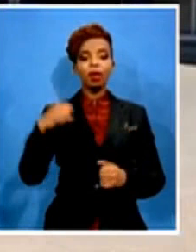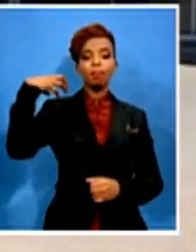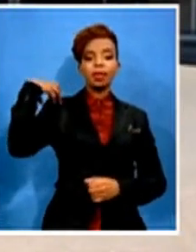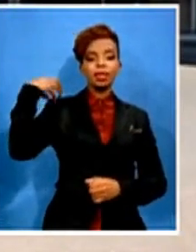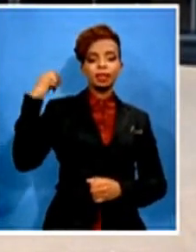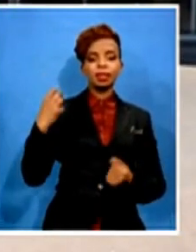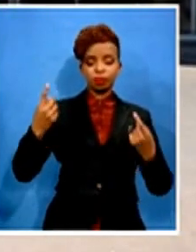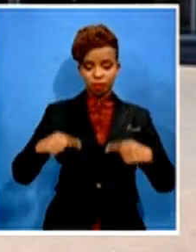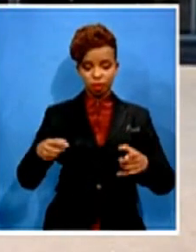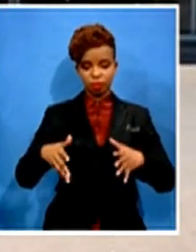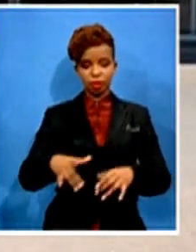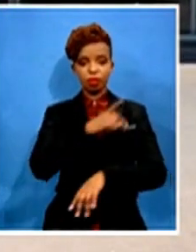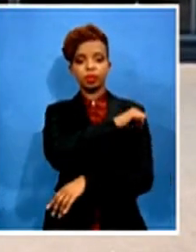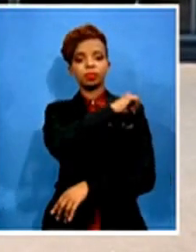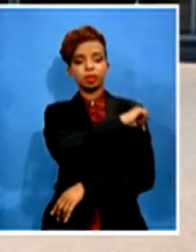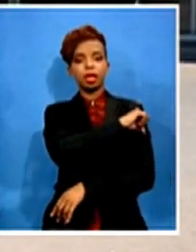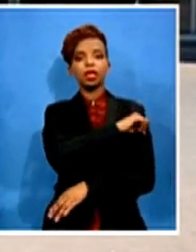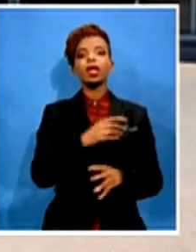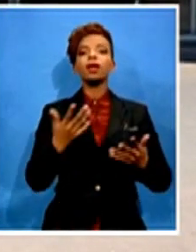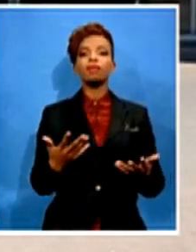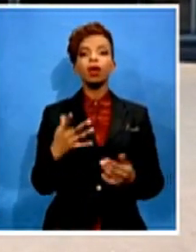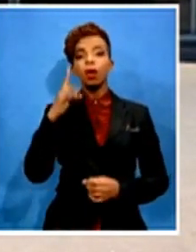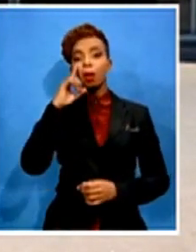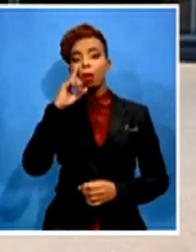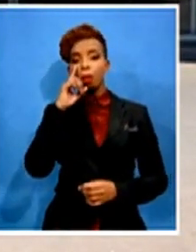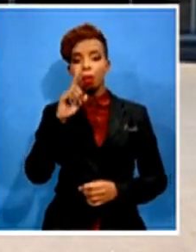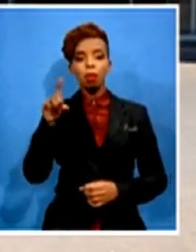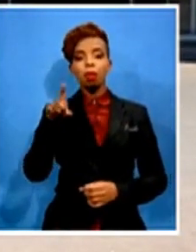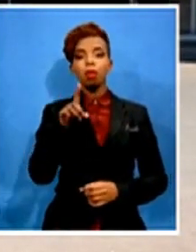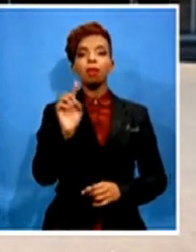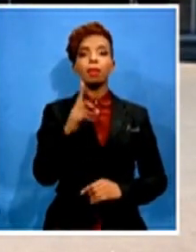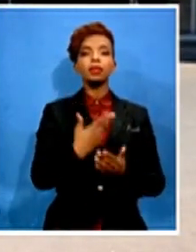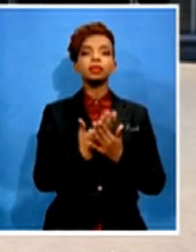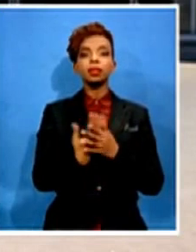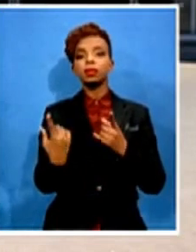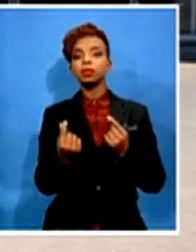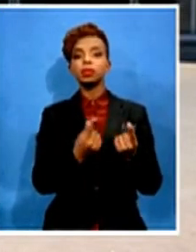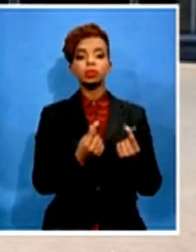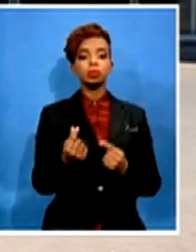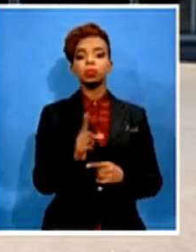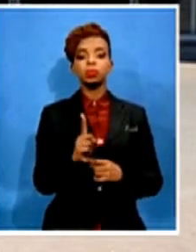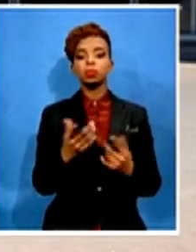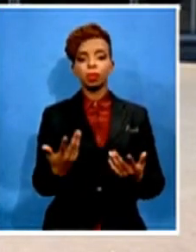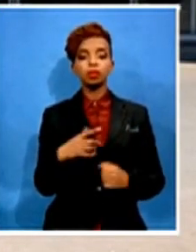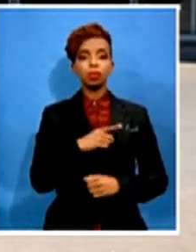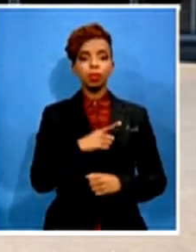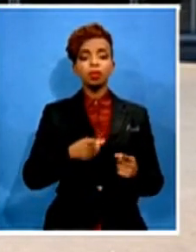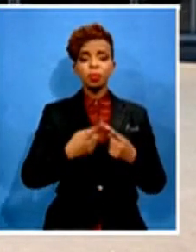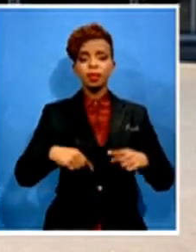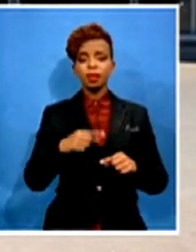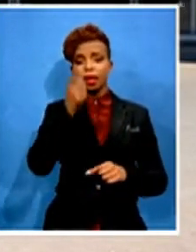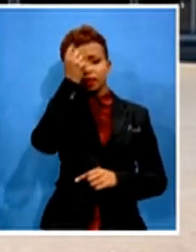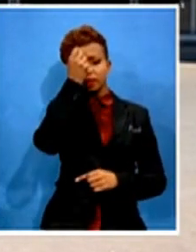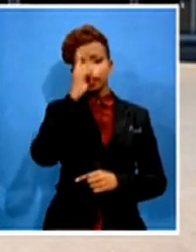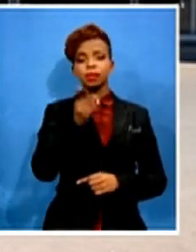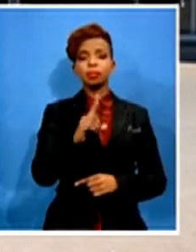to see what steps have been taken, because as we understand, when that reached the news, the nursing manager here in the